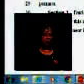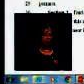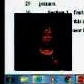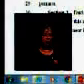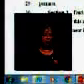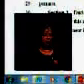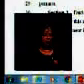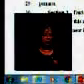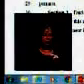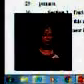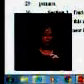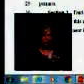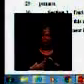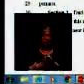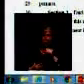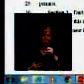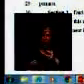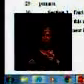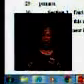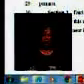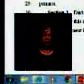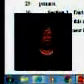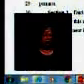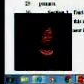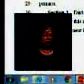That's not the resolution.